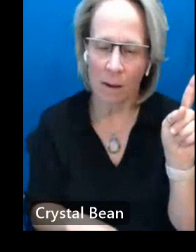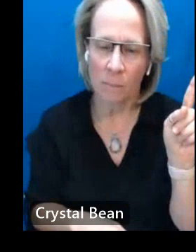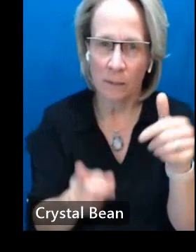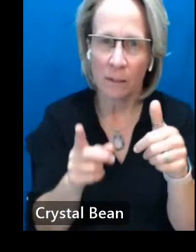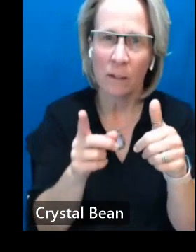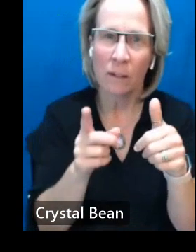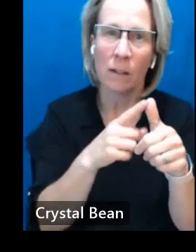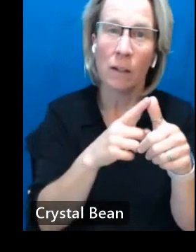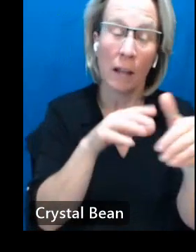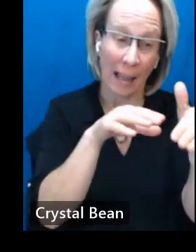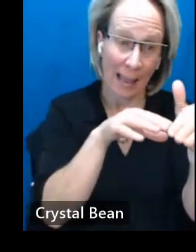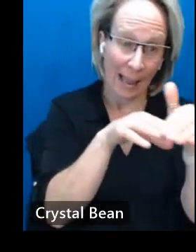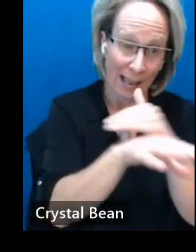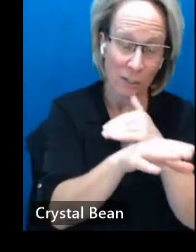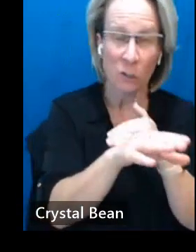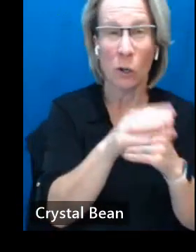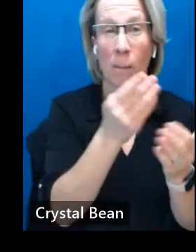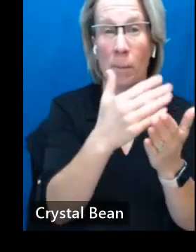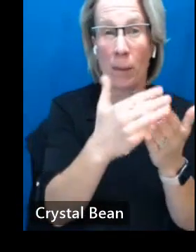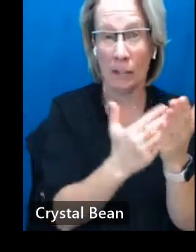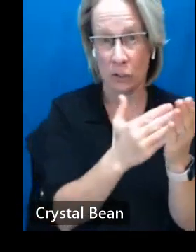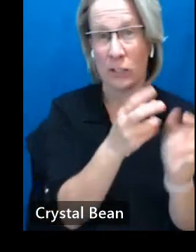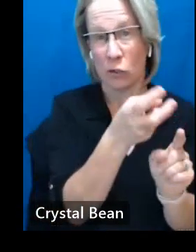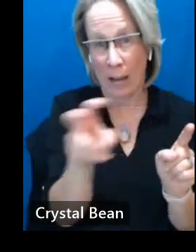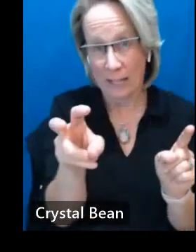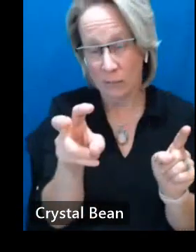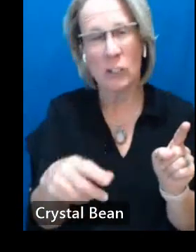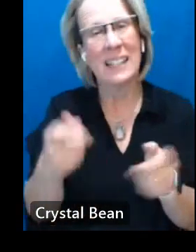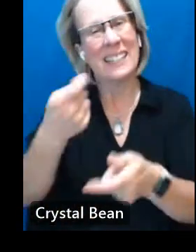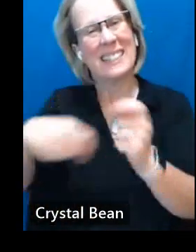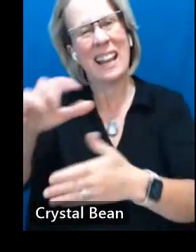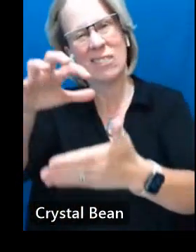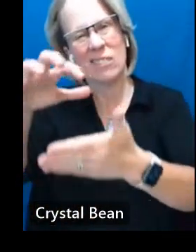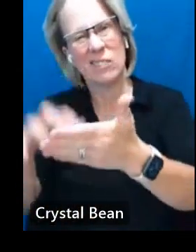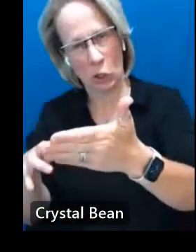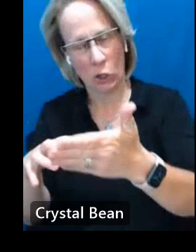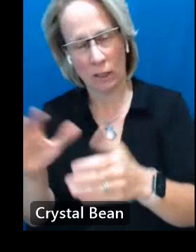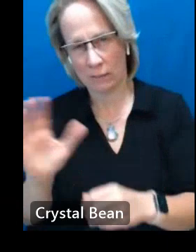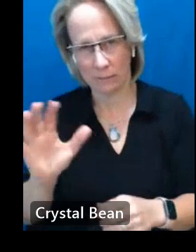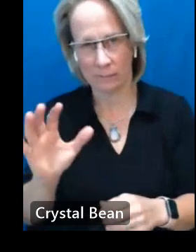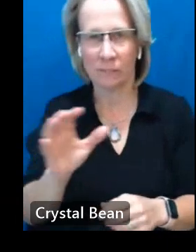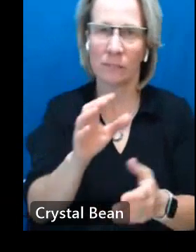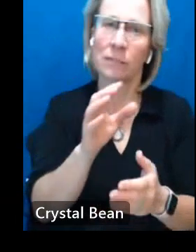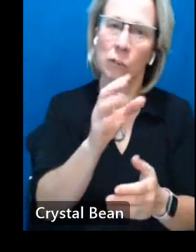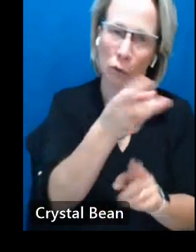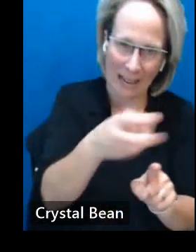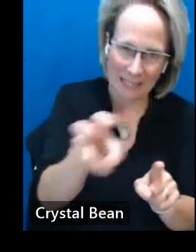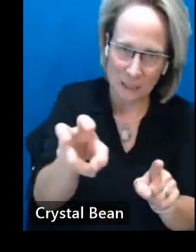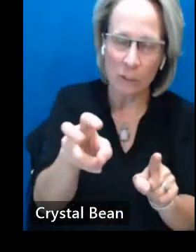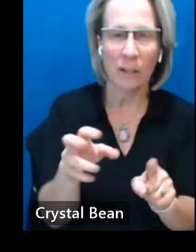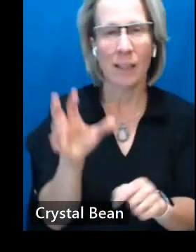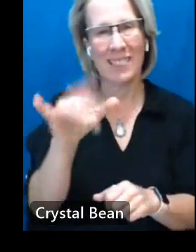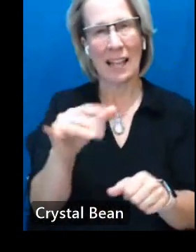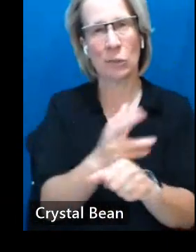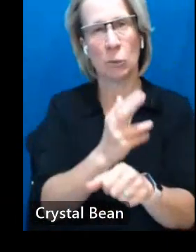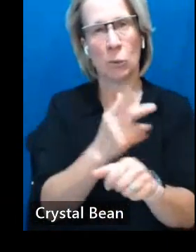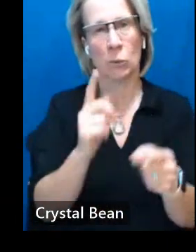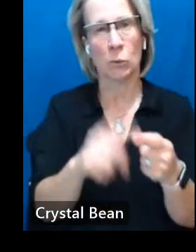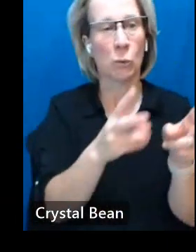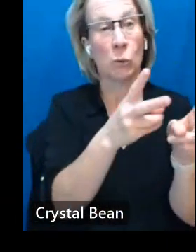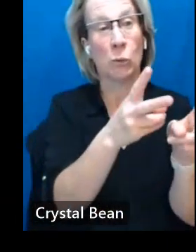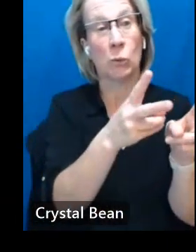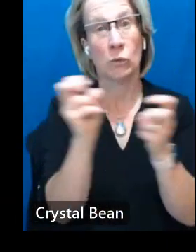budget transfer instead of enter budget journal. You see that there. And again, remember, these are used to transfer budget authority in the